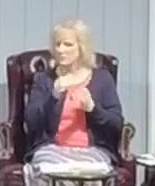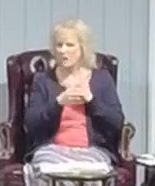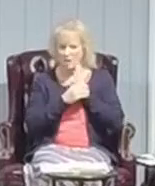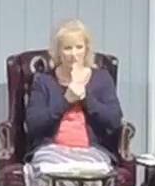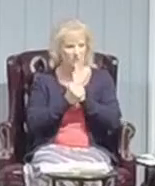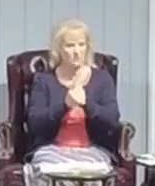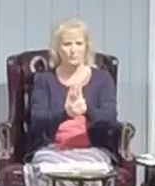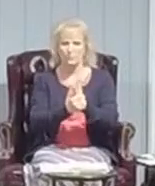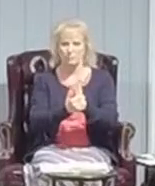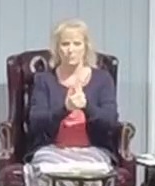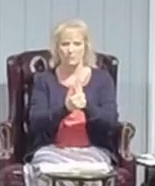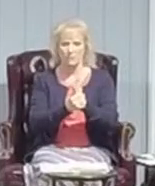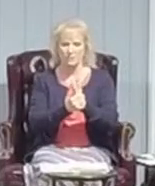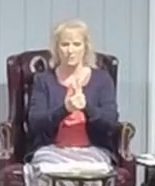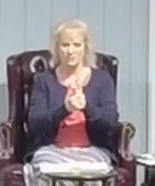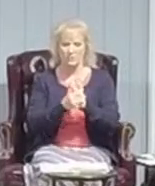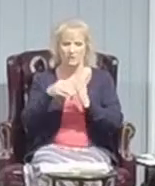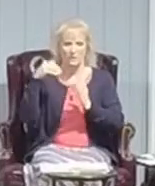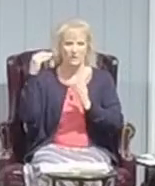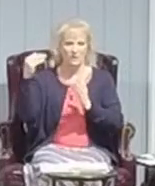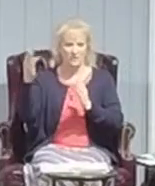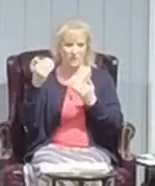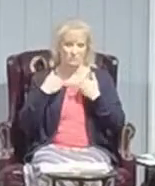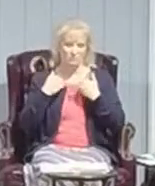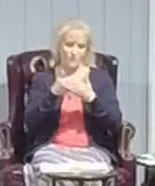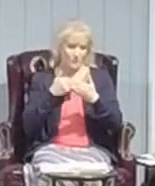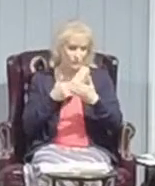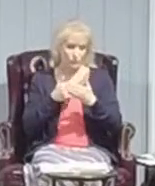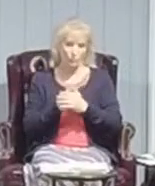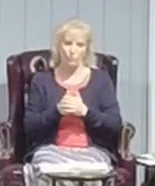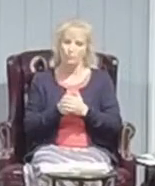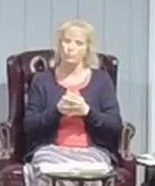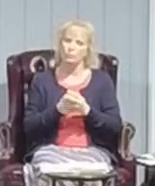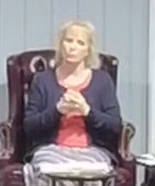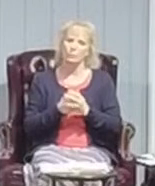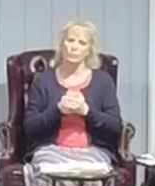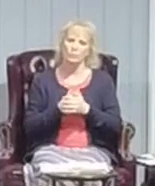experience he had ever had before.